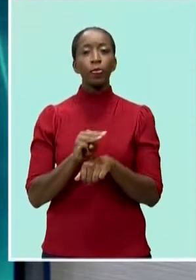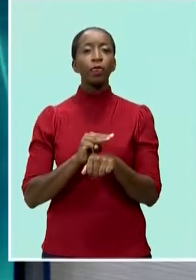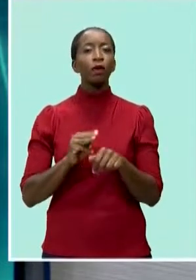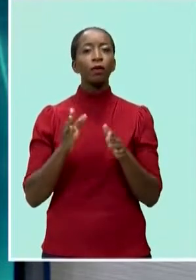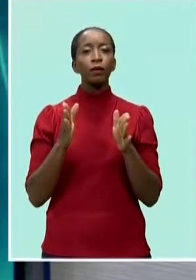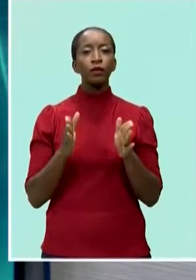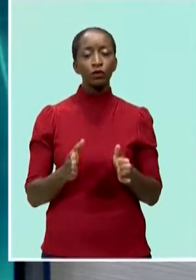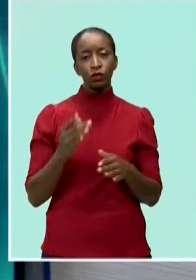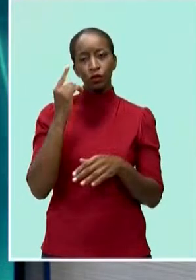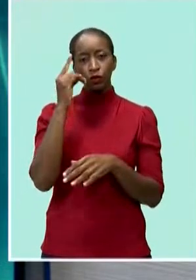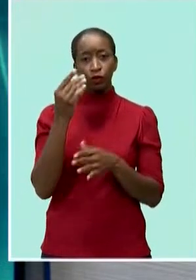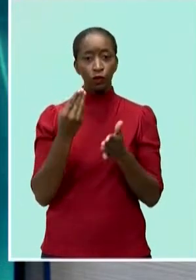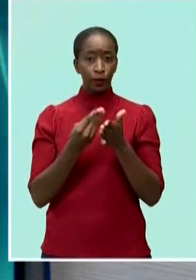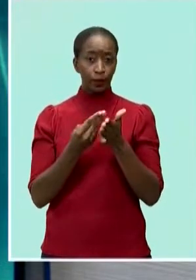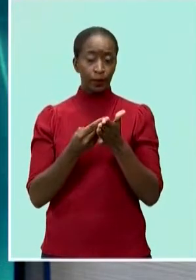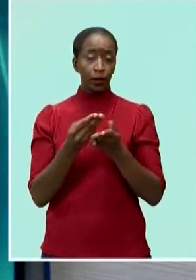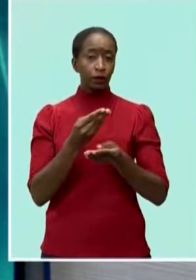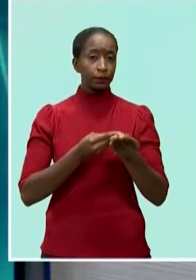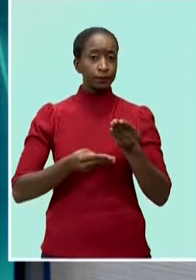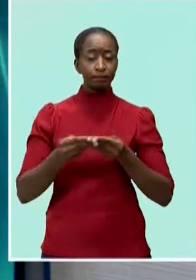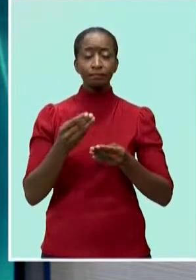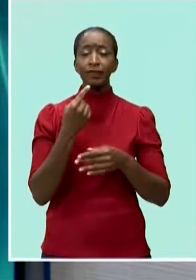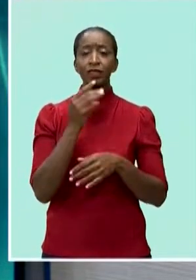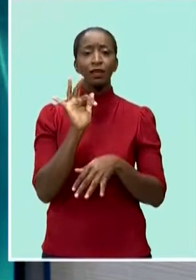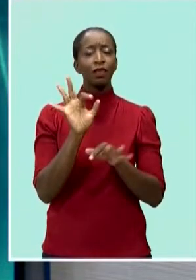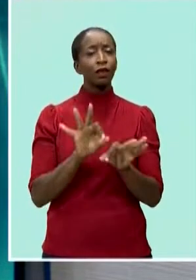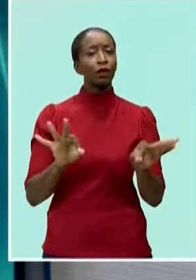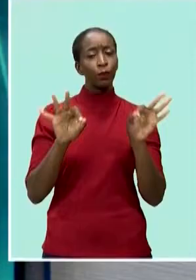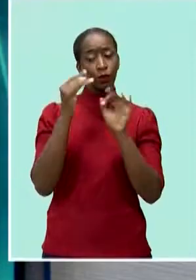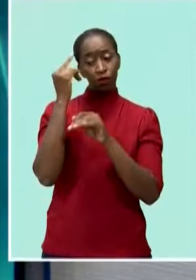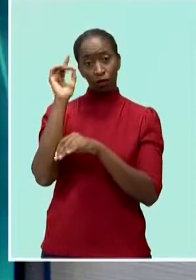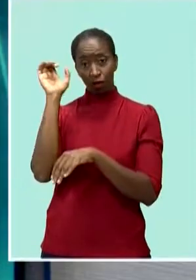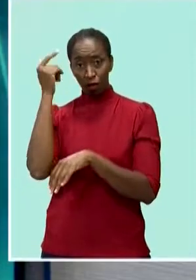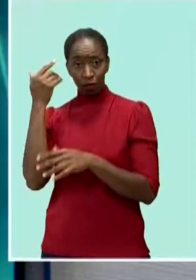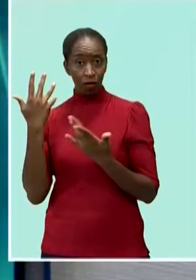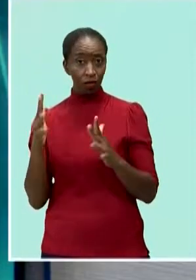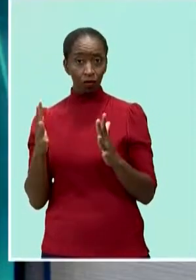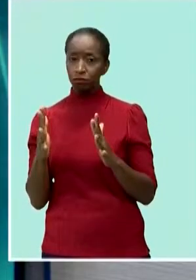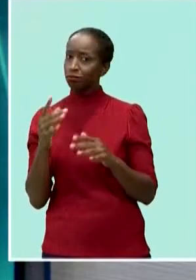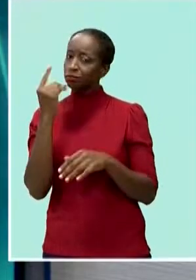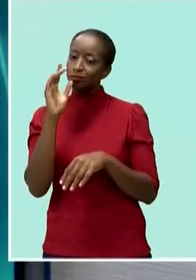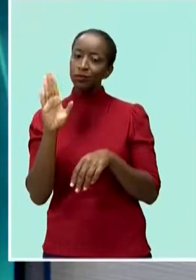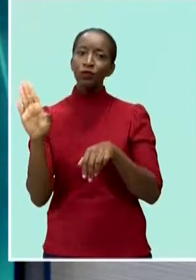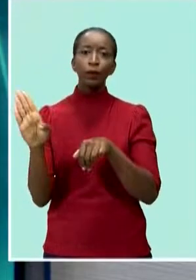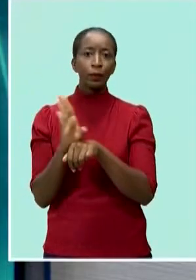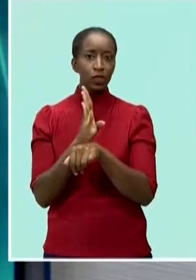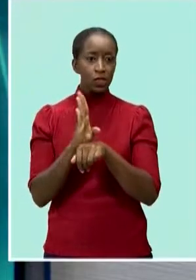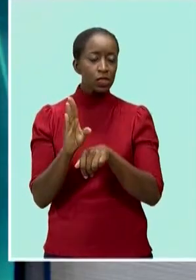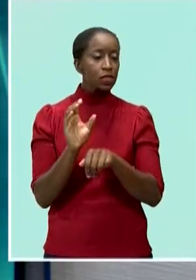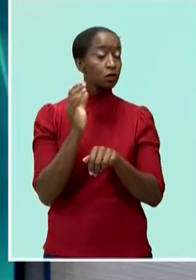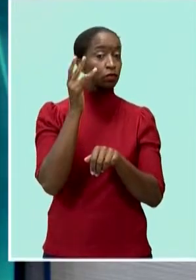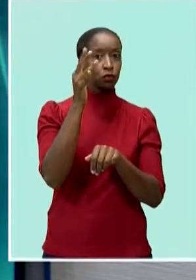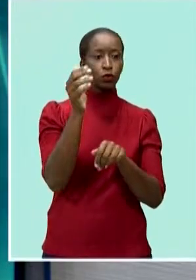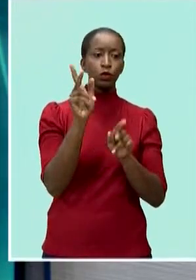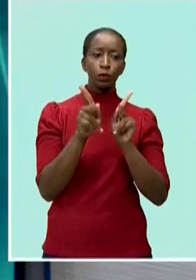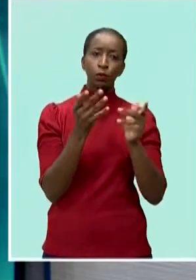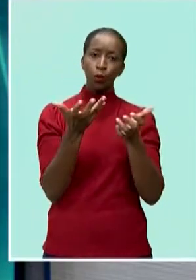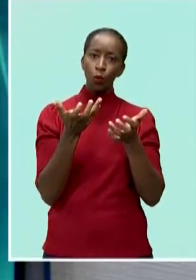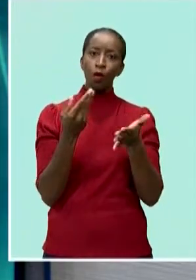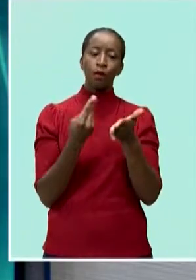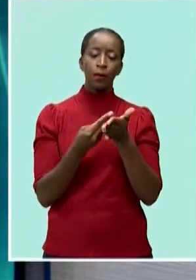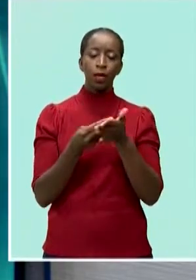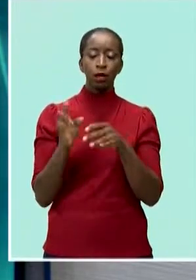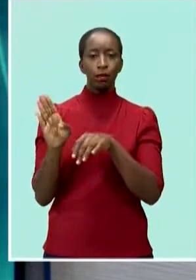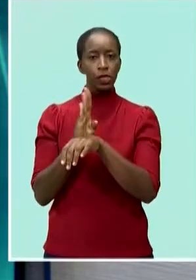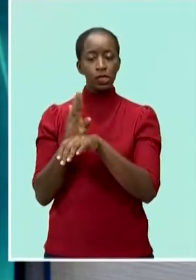Strawn, says this is important not only for the government, but businesses and, of course, future investments. He says the island's